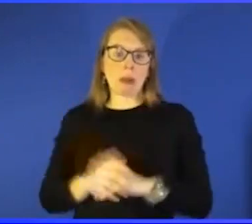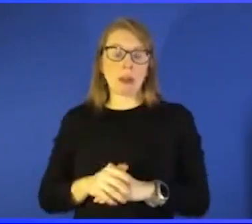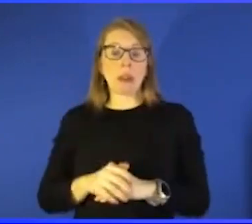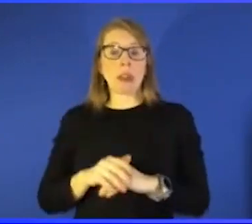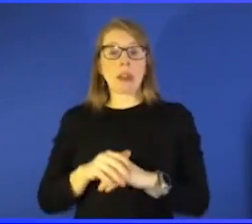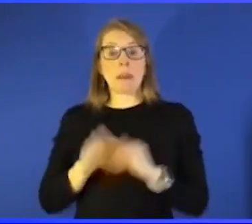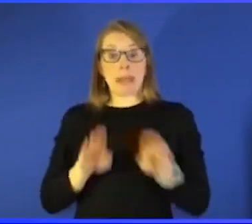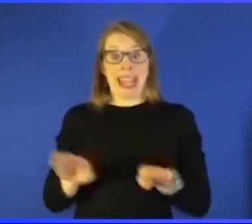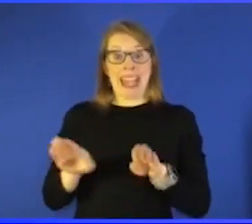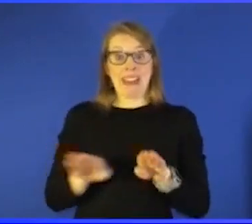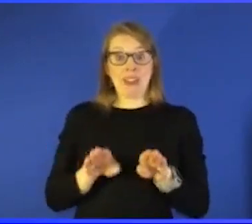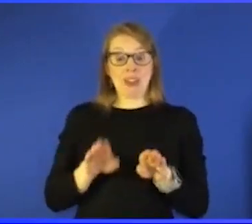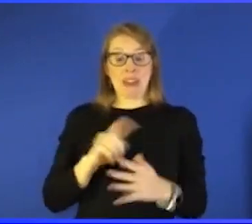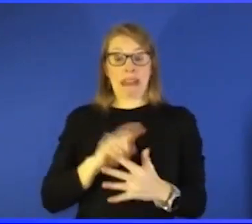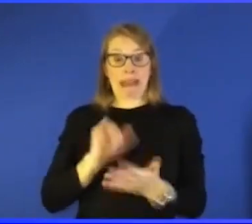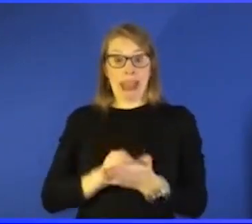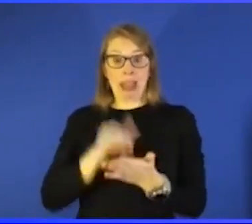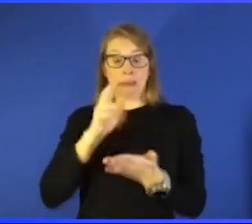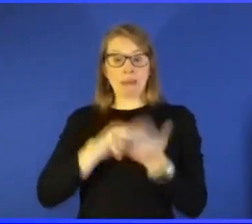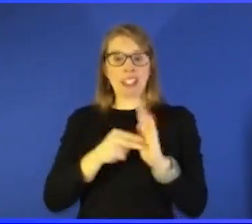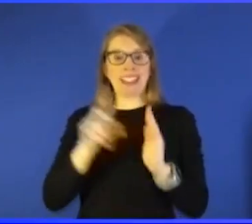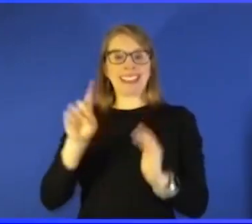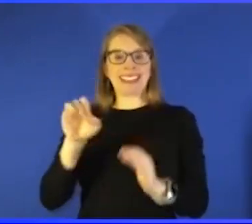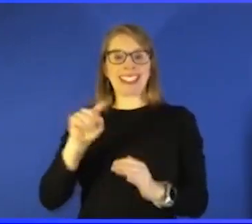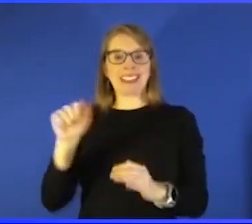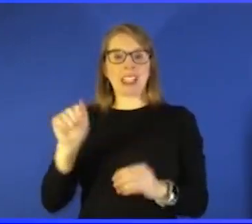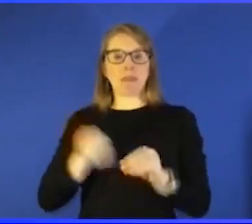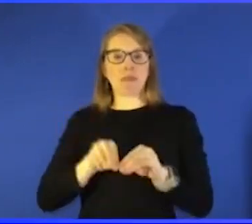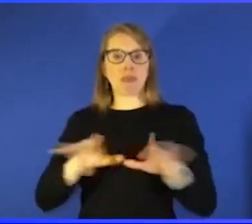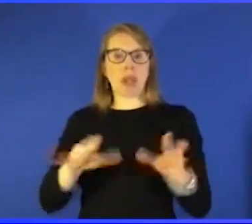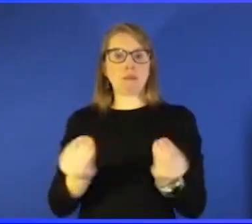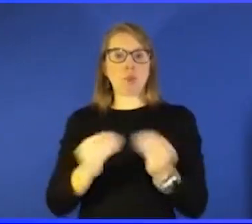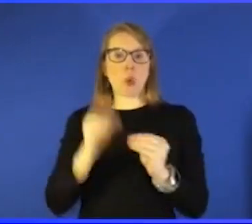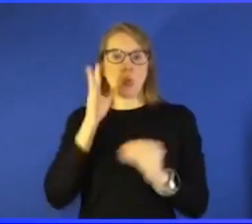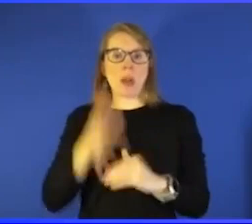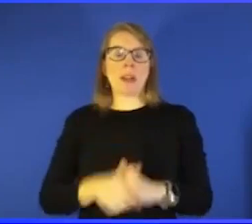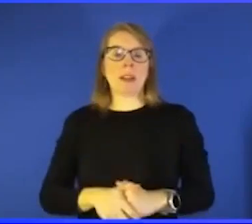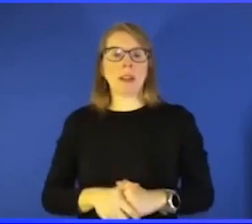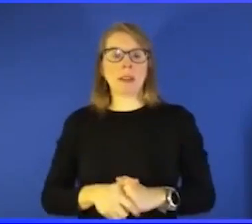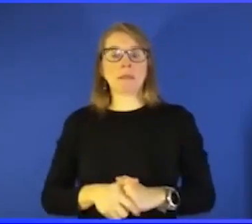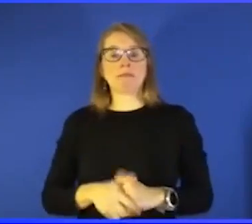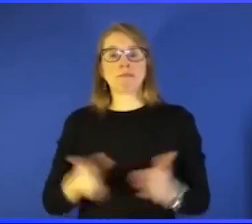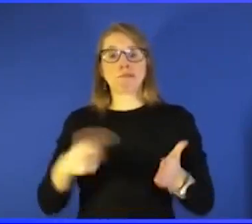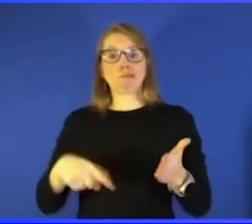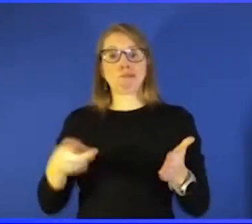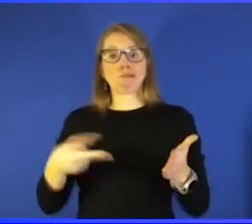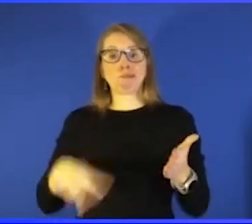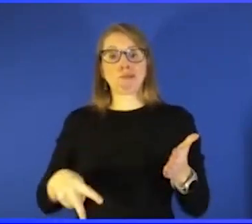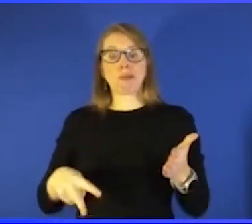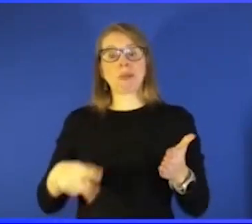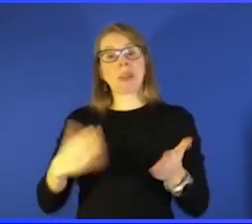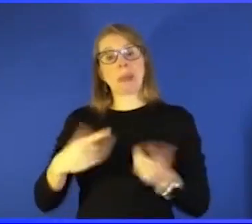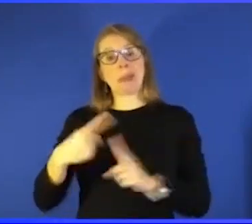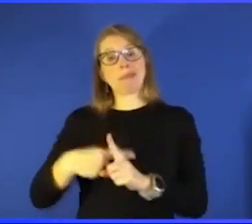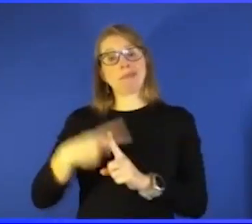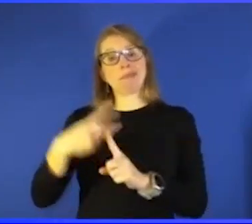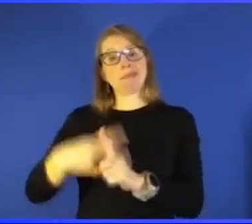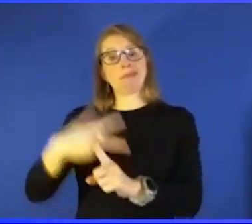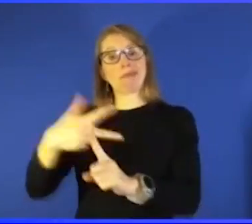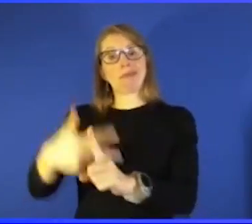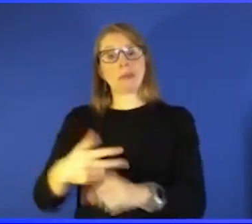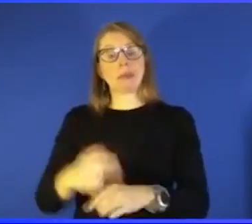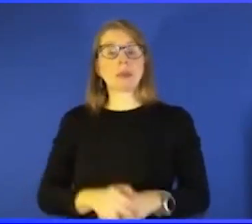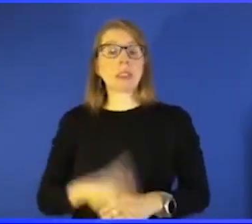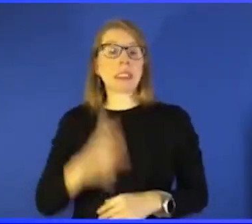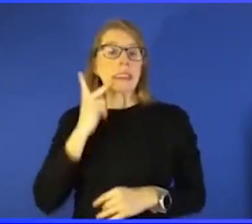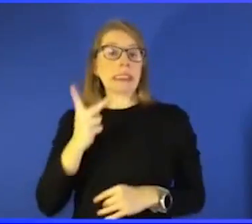having Delta spread more. But I think we will see in the next coming weeks, maybe a couple months, to see really how Omicron